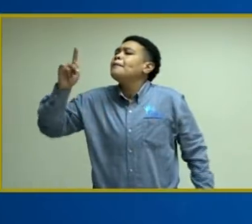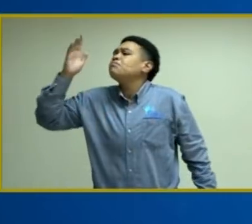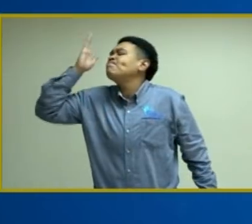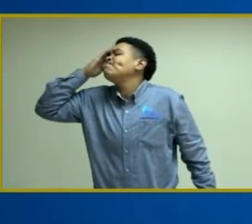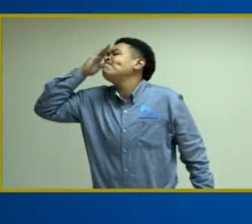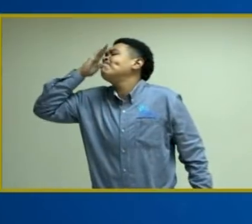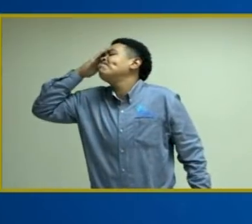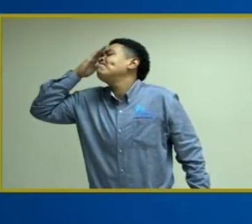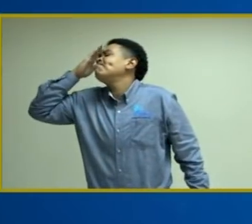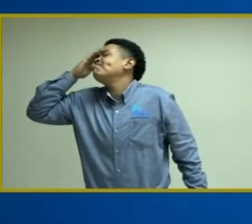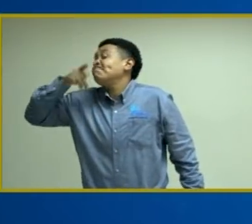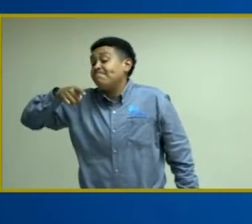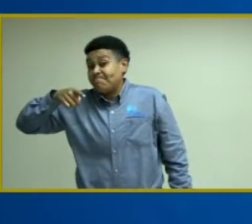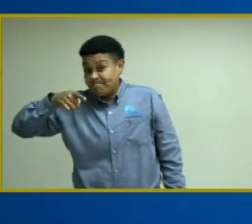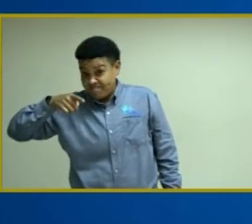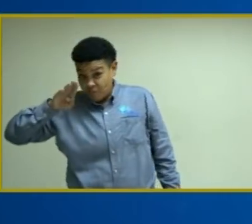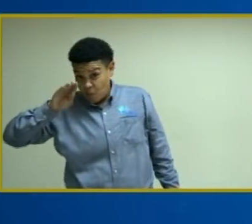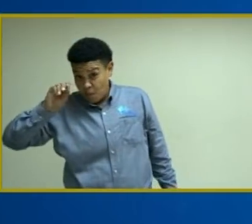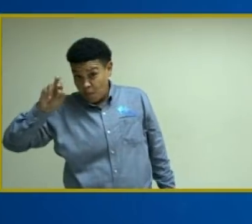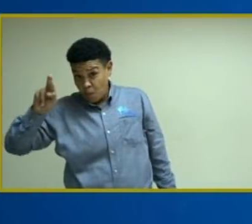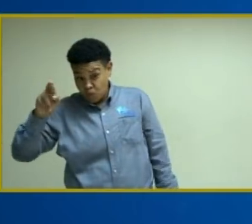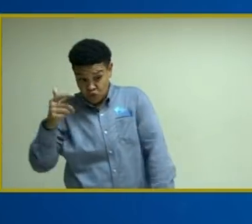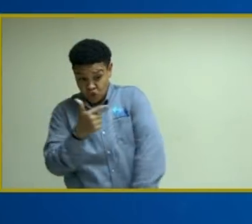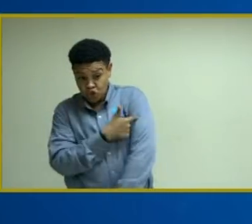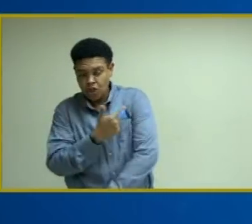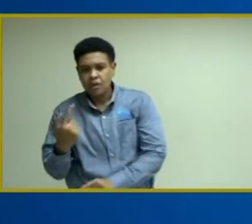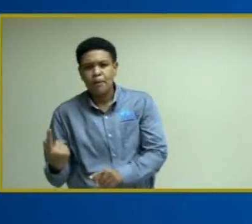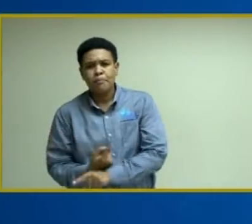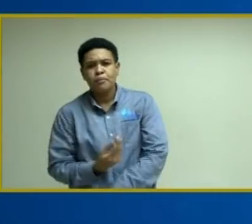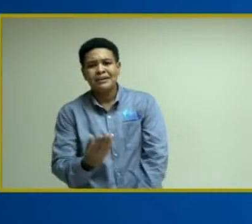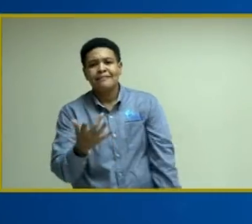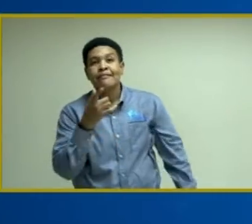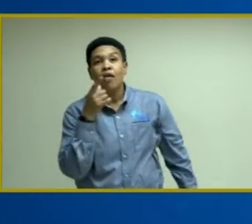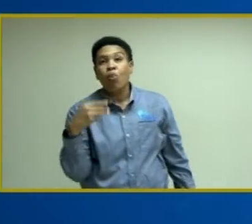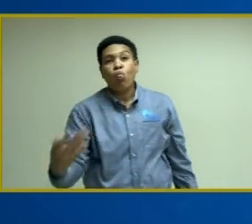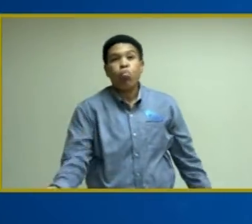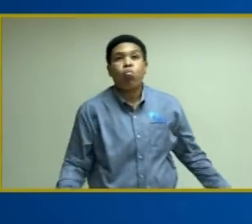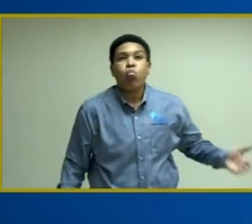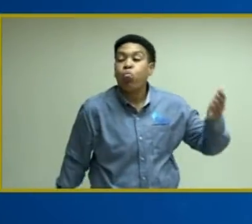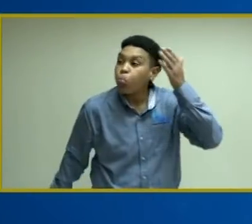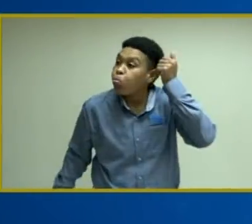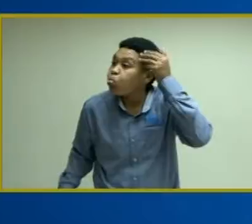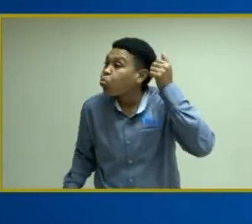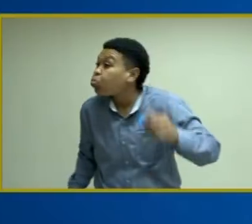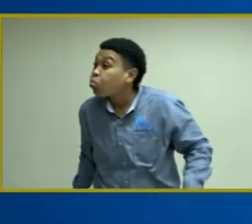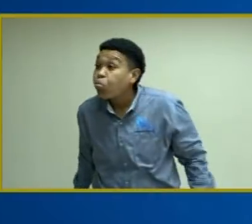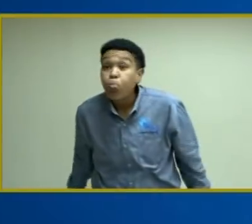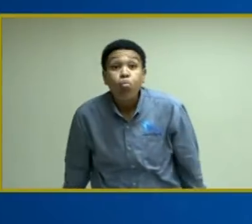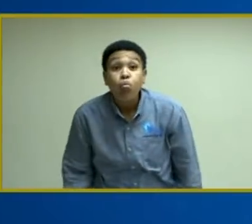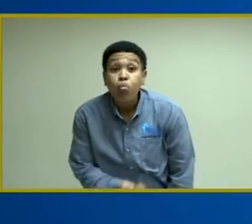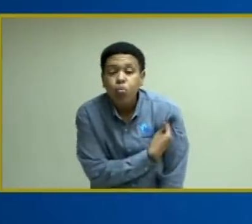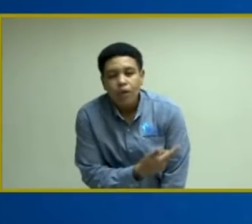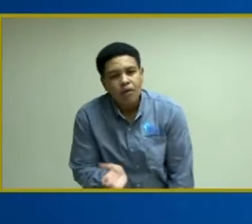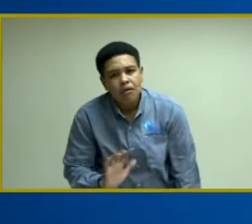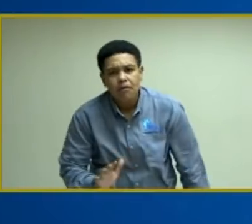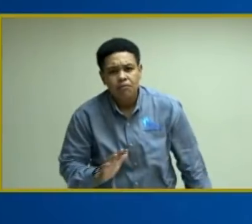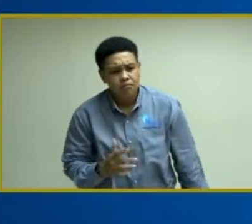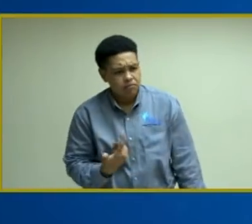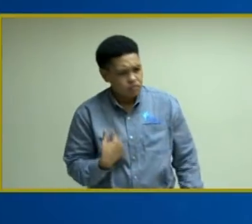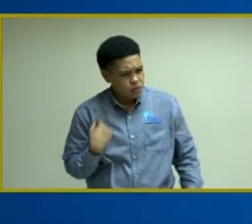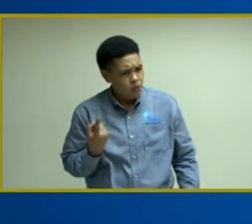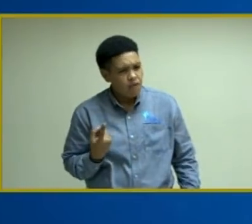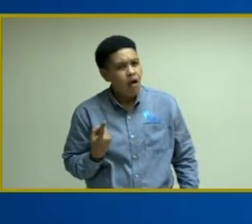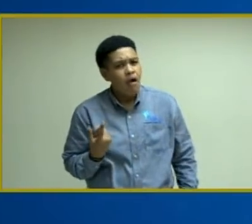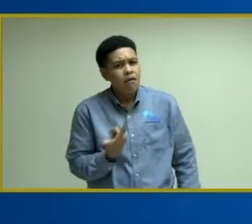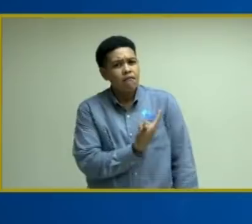ensure that boosters are given at the appropriate time. But right now, the vaccines have been shown to be holding up, and